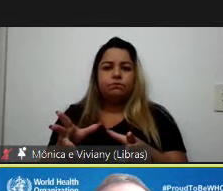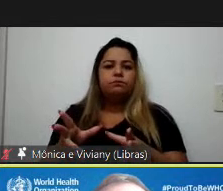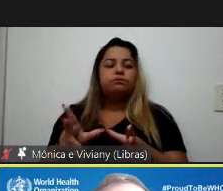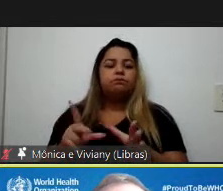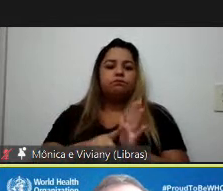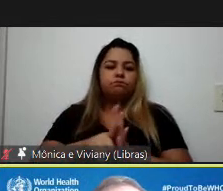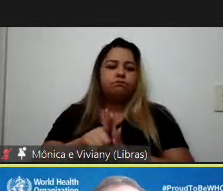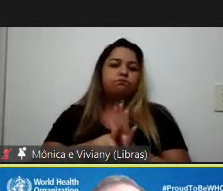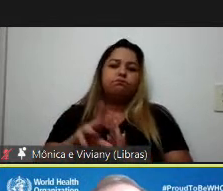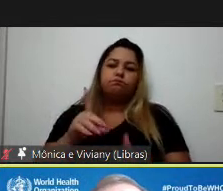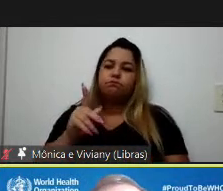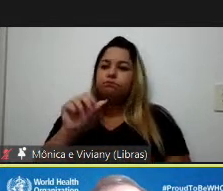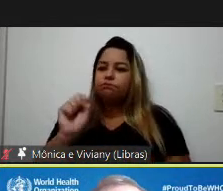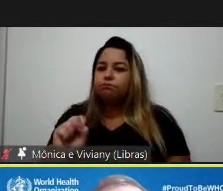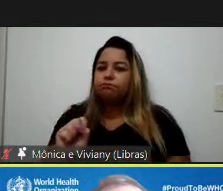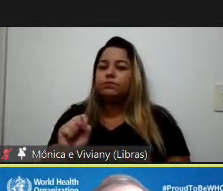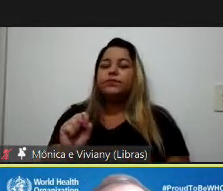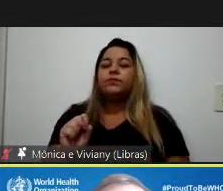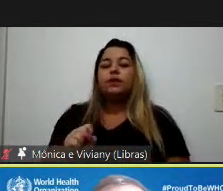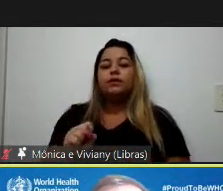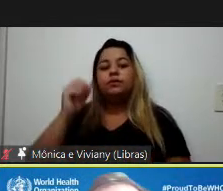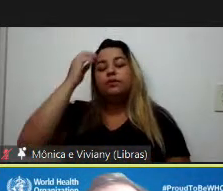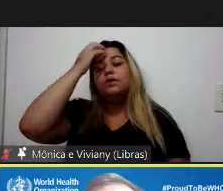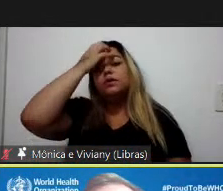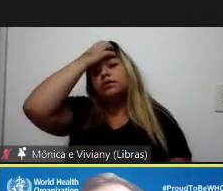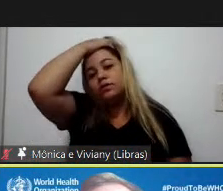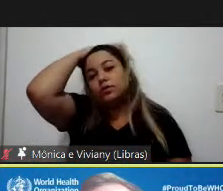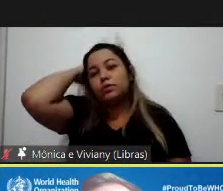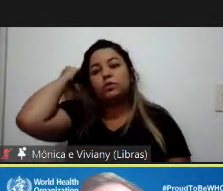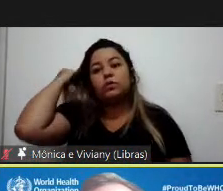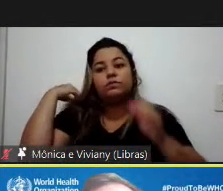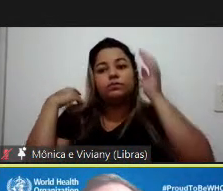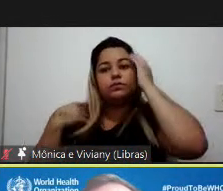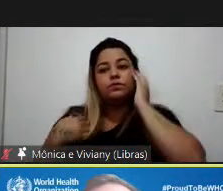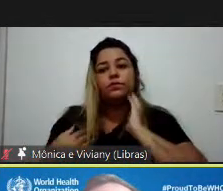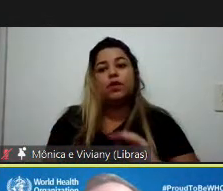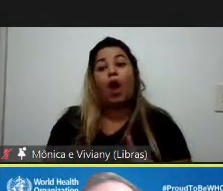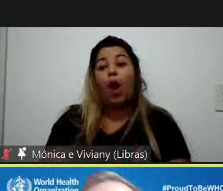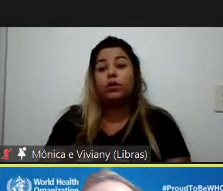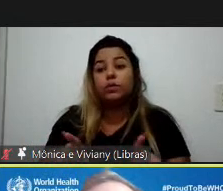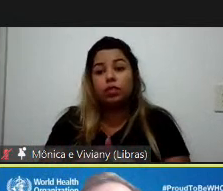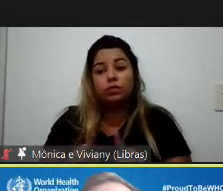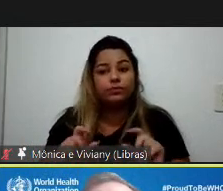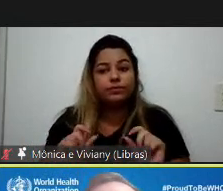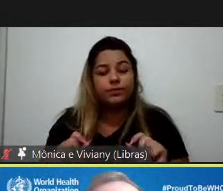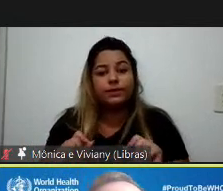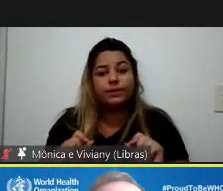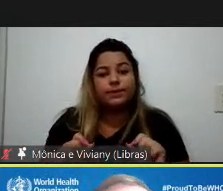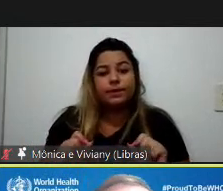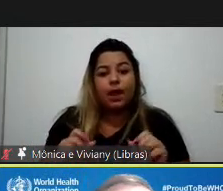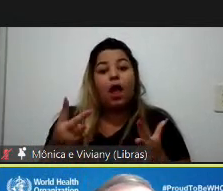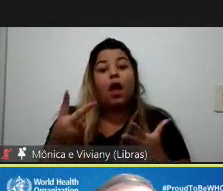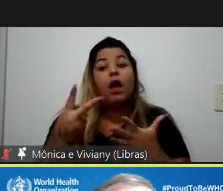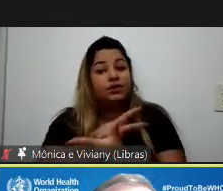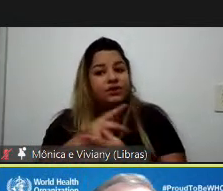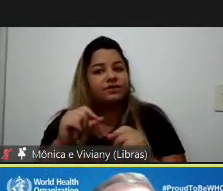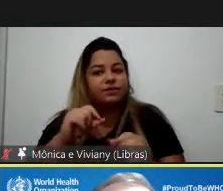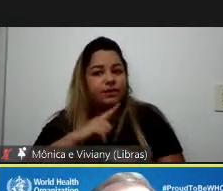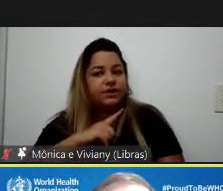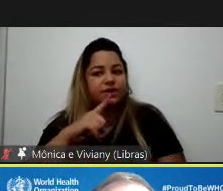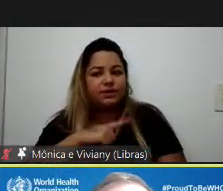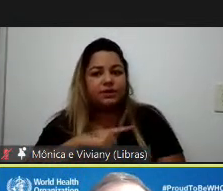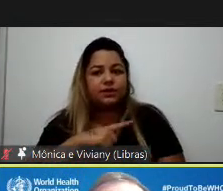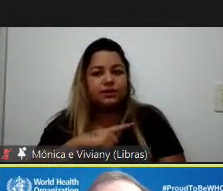WHO has developed a package of essential nutrition actions. So it's a compendium of nutrition